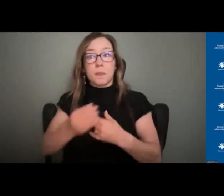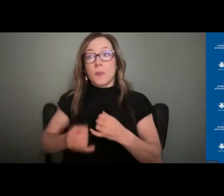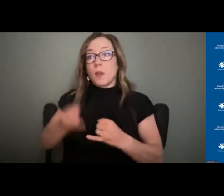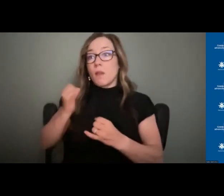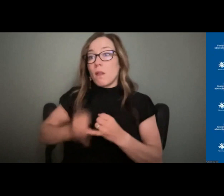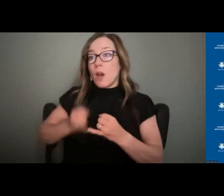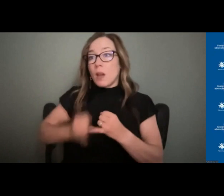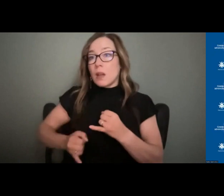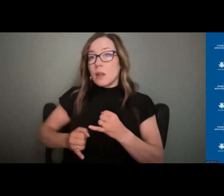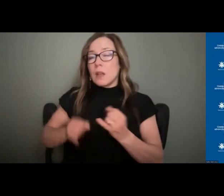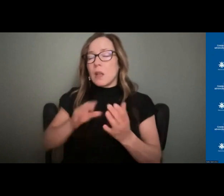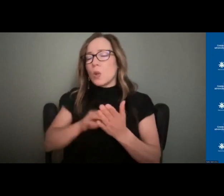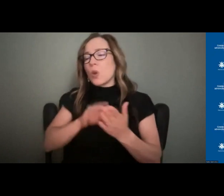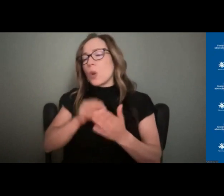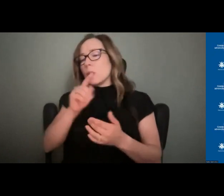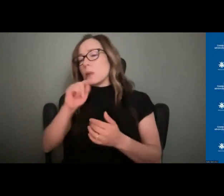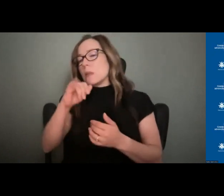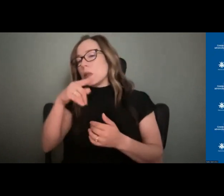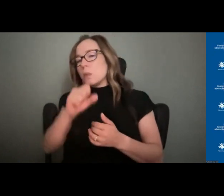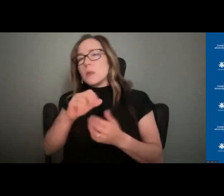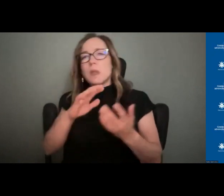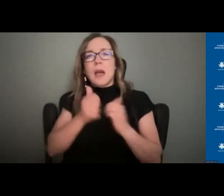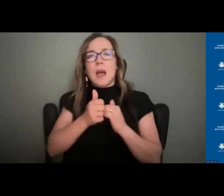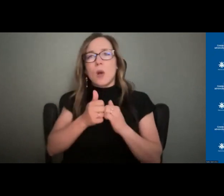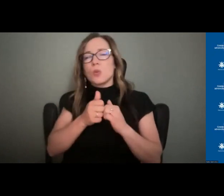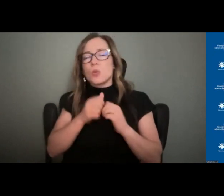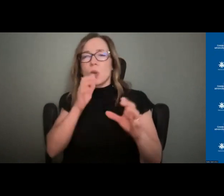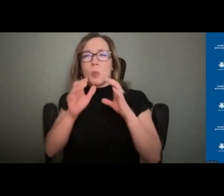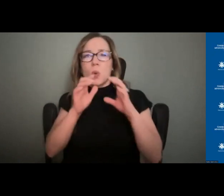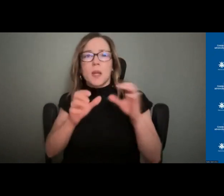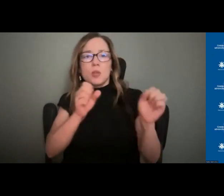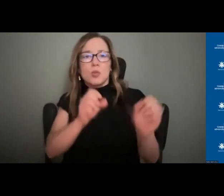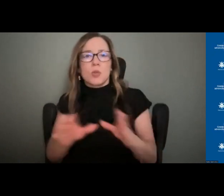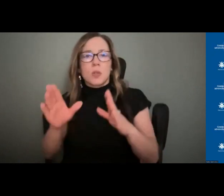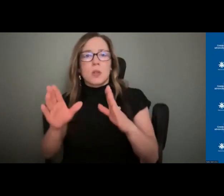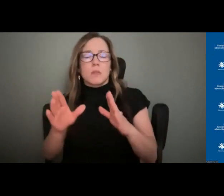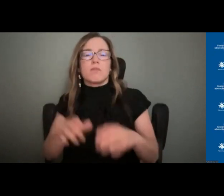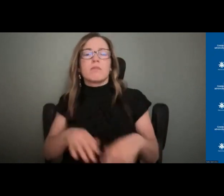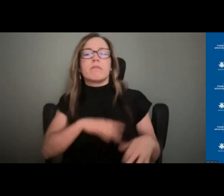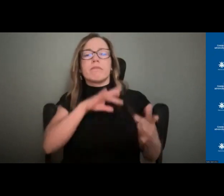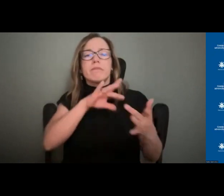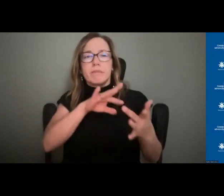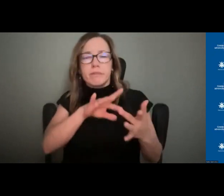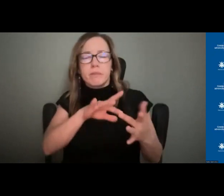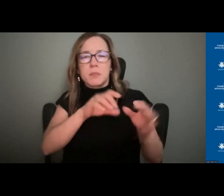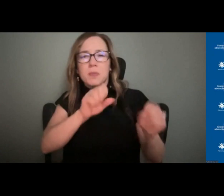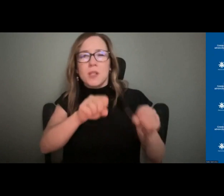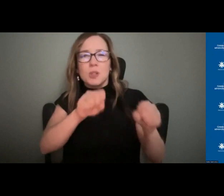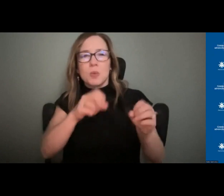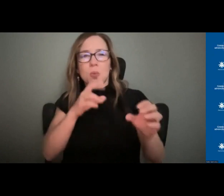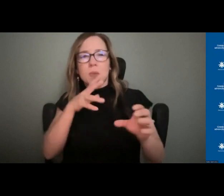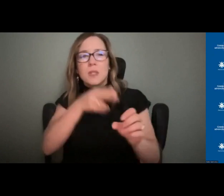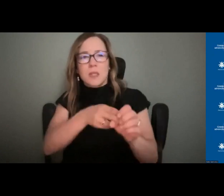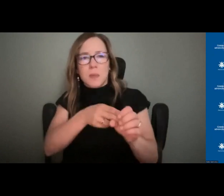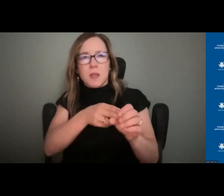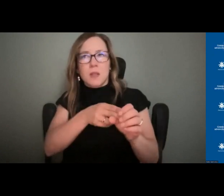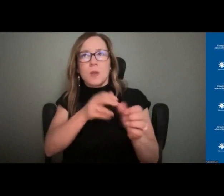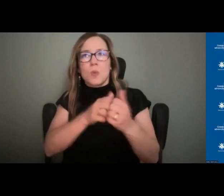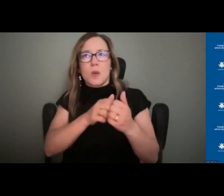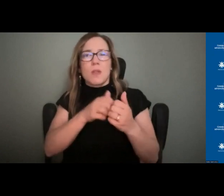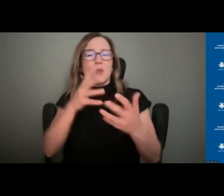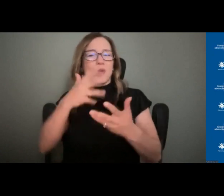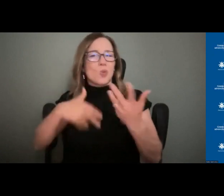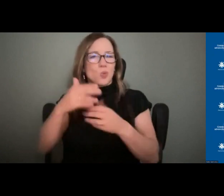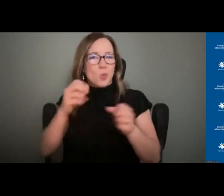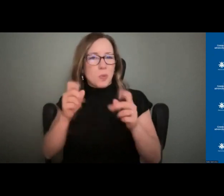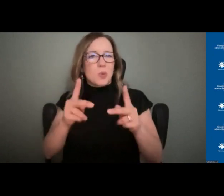will learn tips on how to communicate strategically to reach potential participants with social engagement opportunities and demonstrate